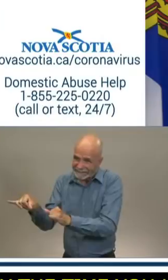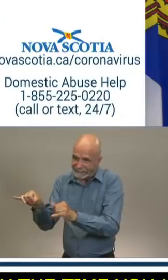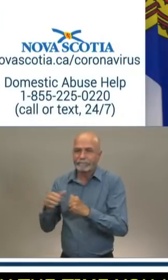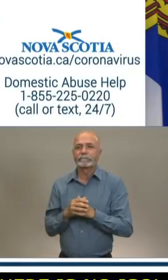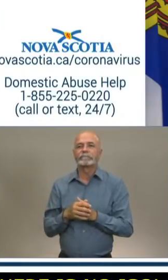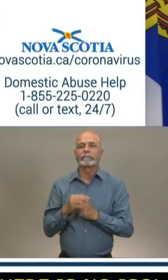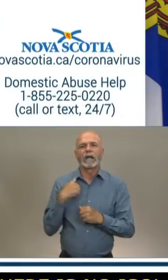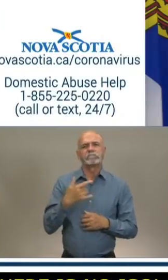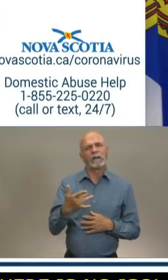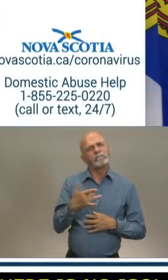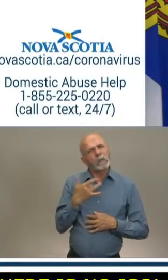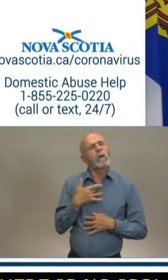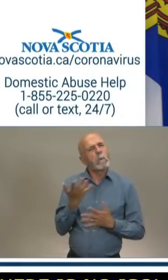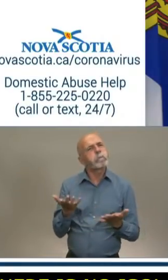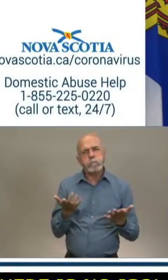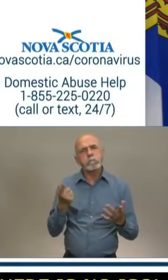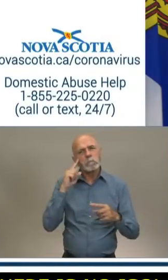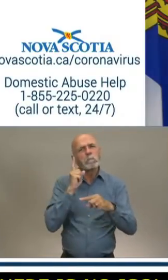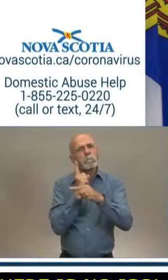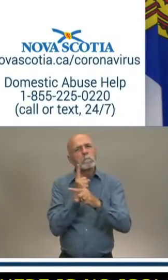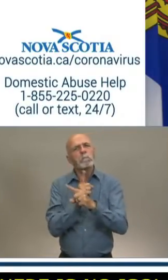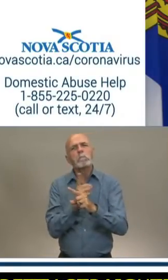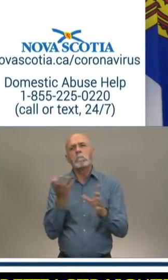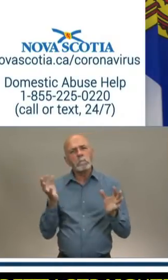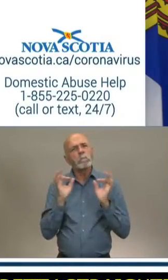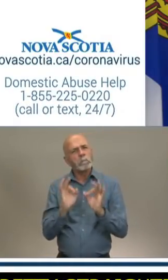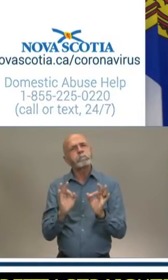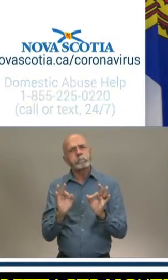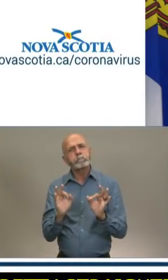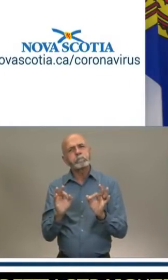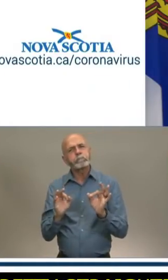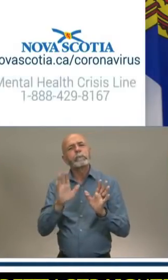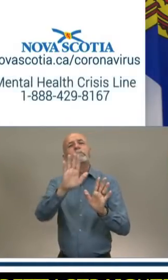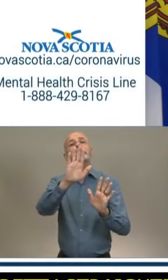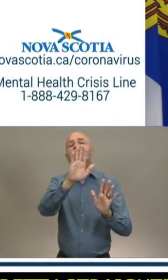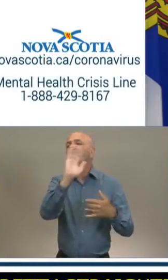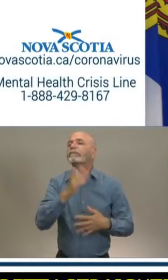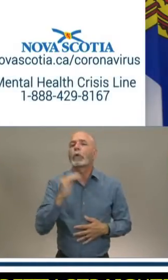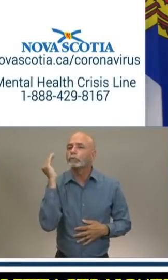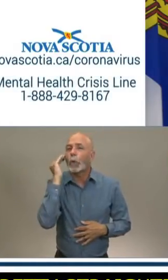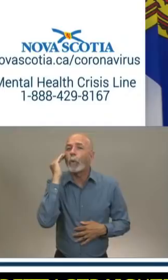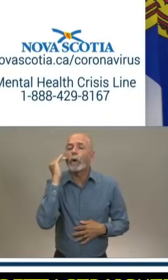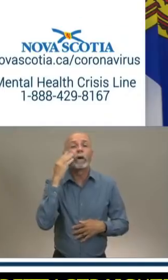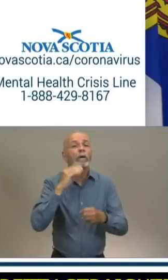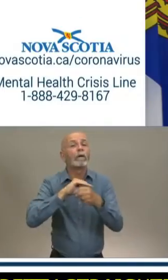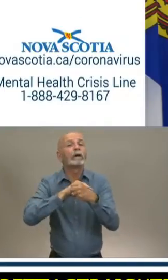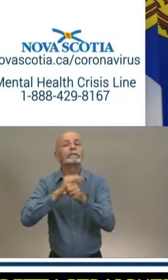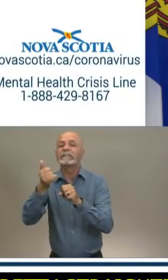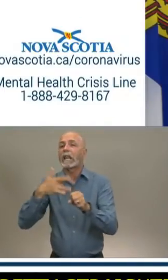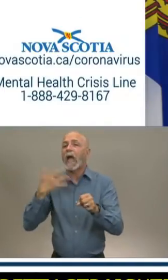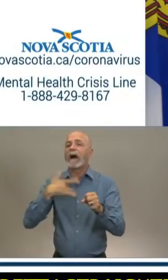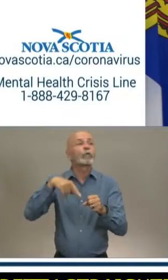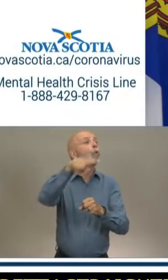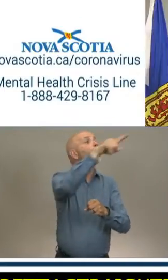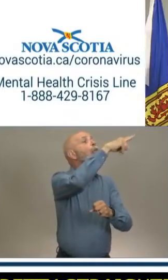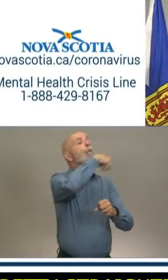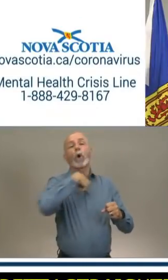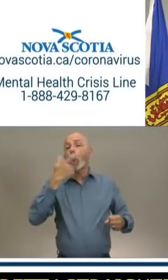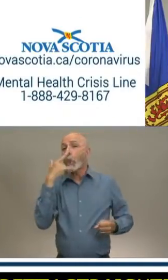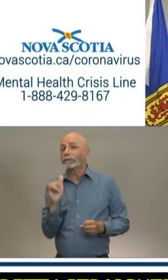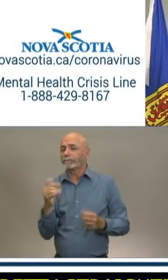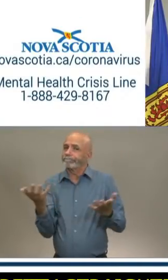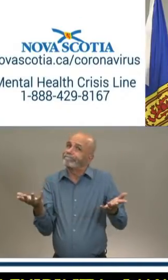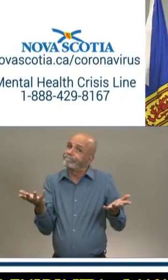there, but it's hard to say that anything with this pandemic is fully for certain. Go ahead, Alicia,